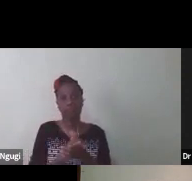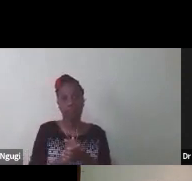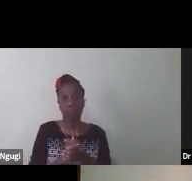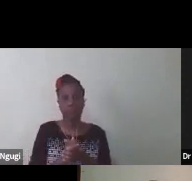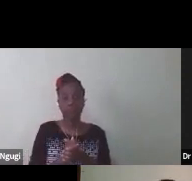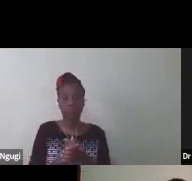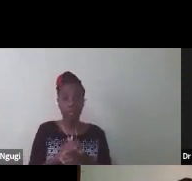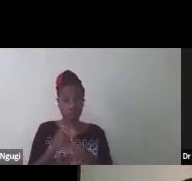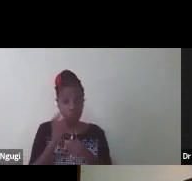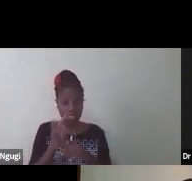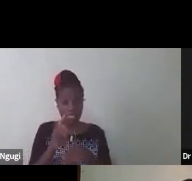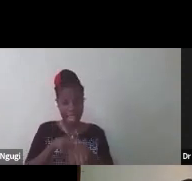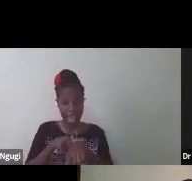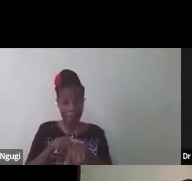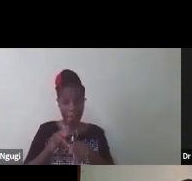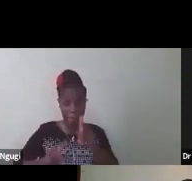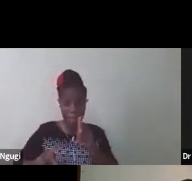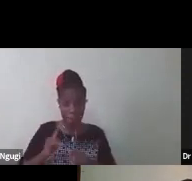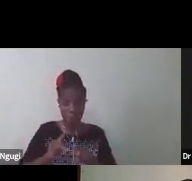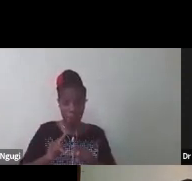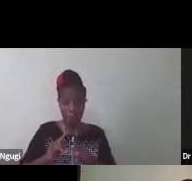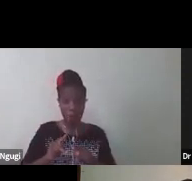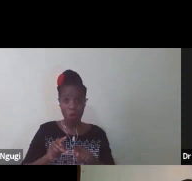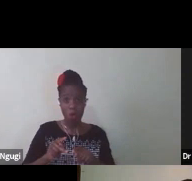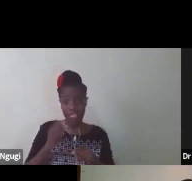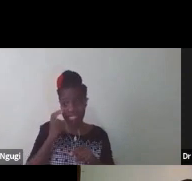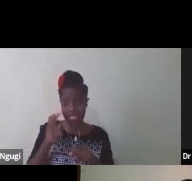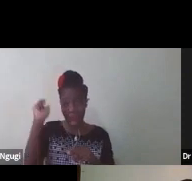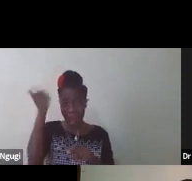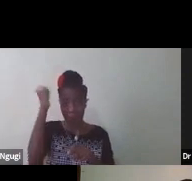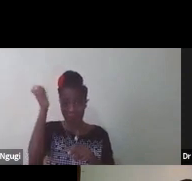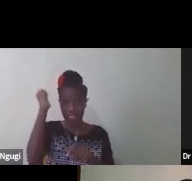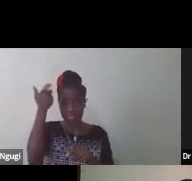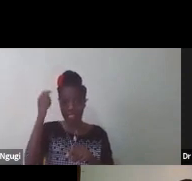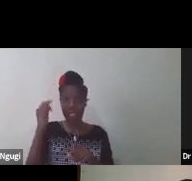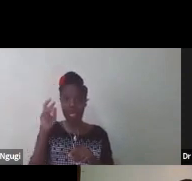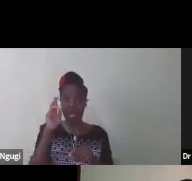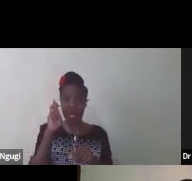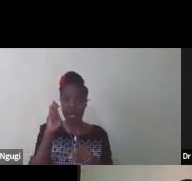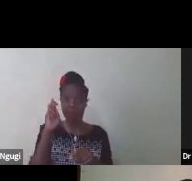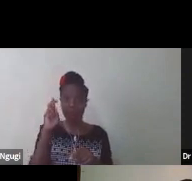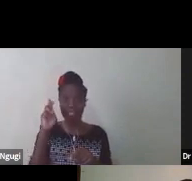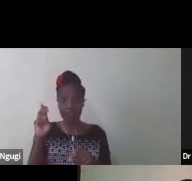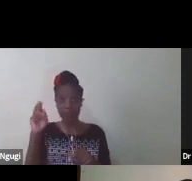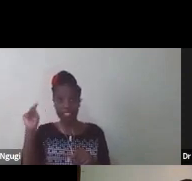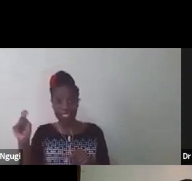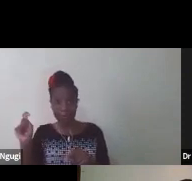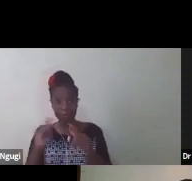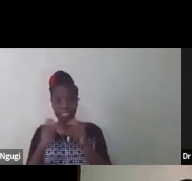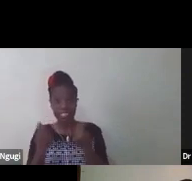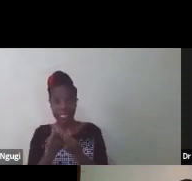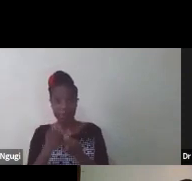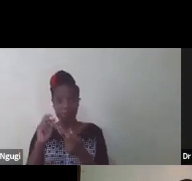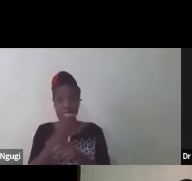when the rapid response teams going to get someone from their homes to the hospital, to the quarantine center. It's